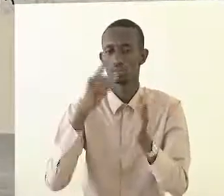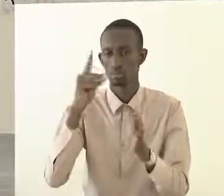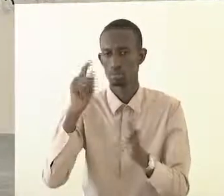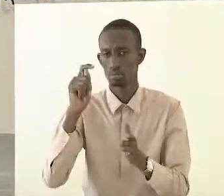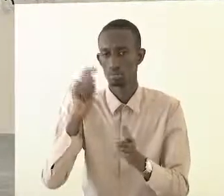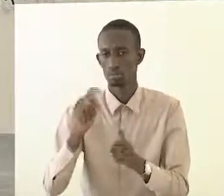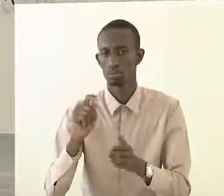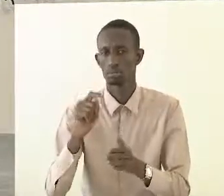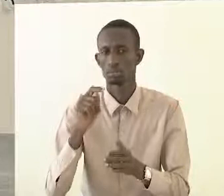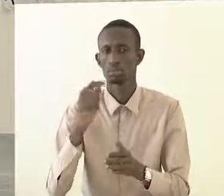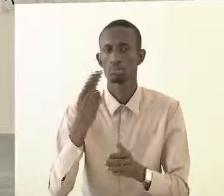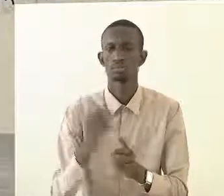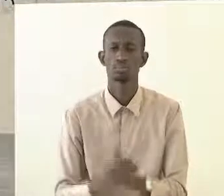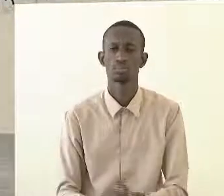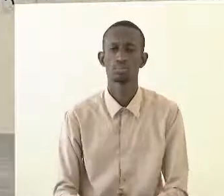we have